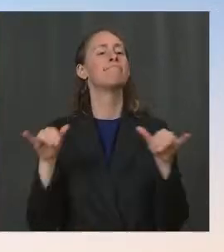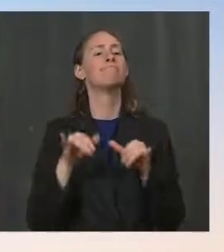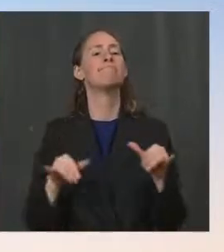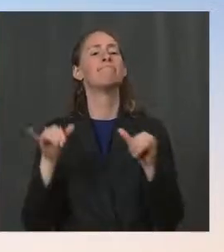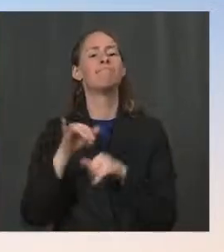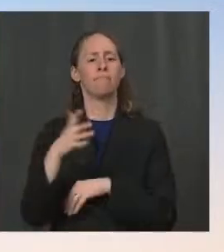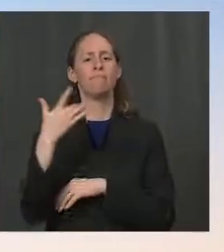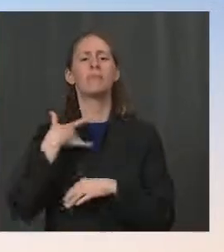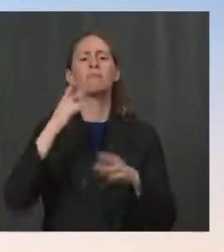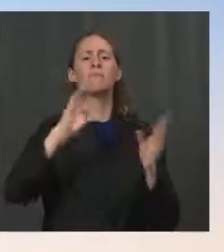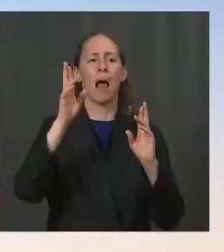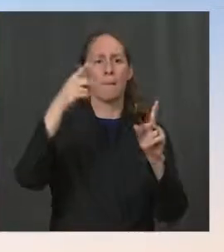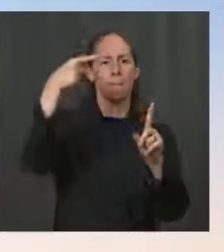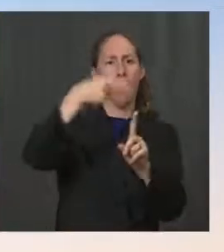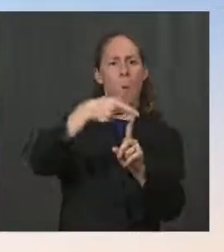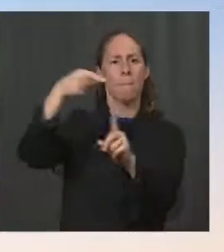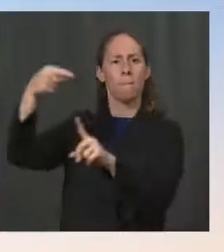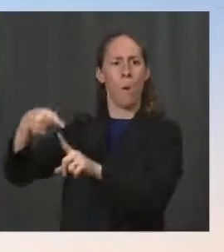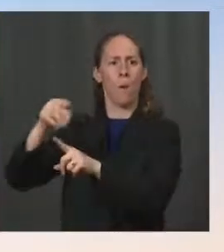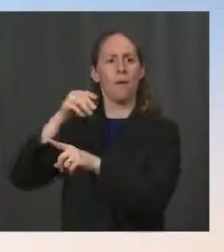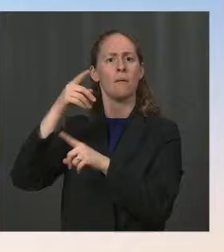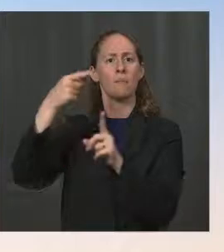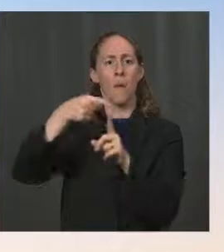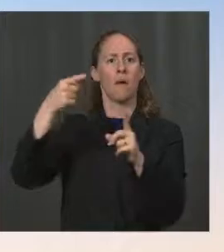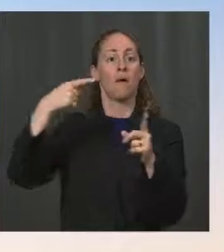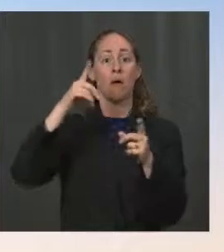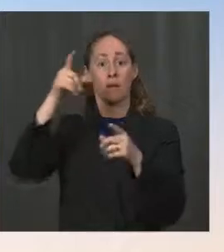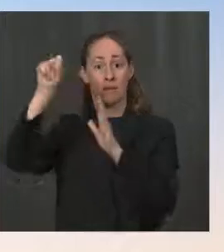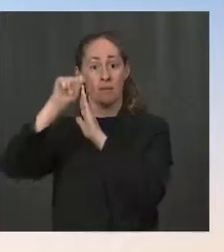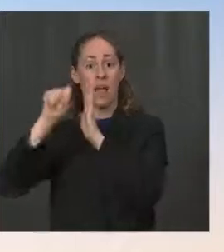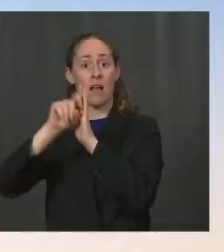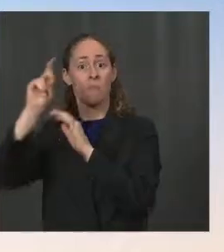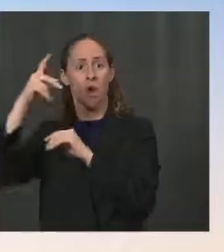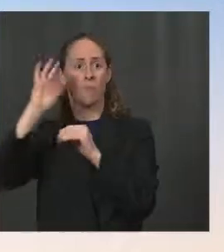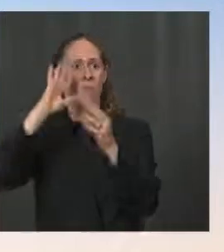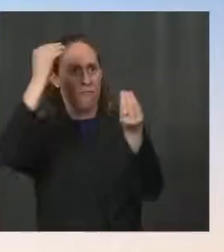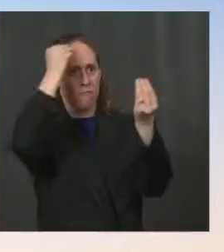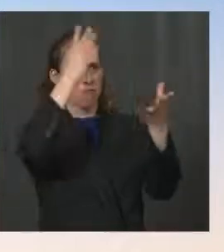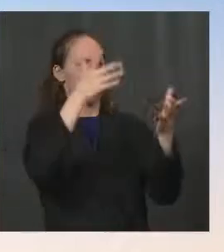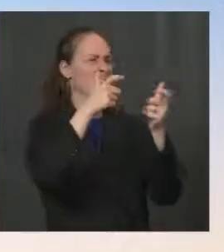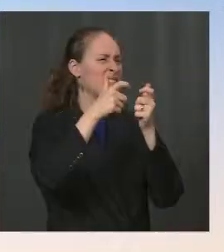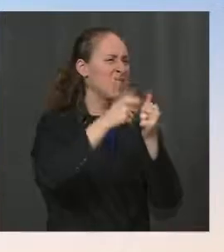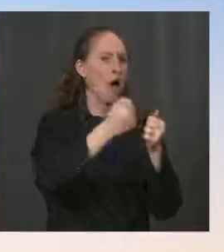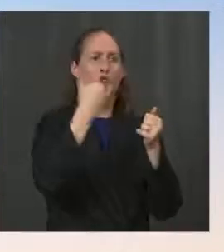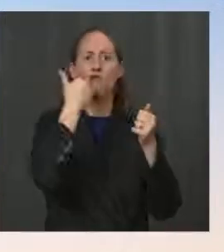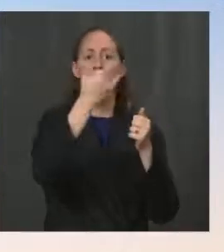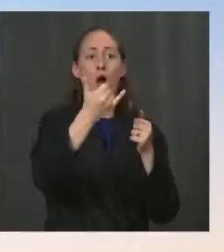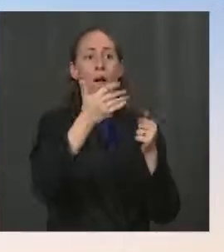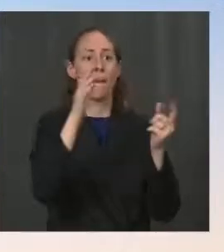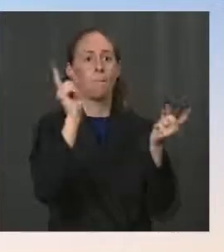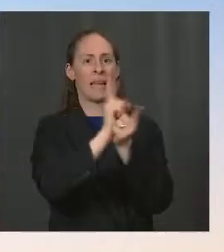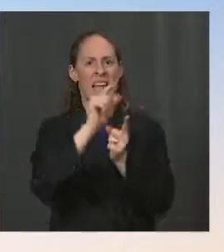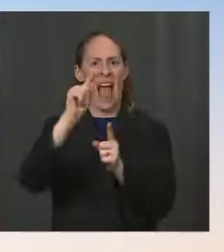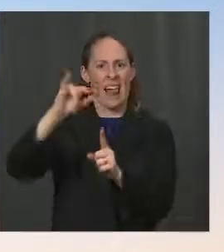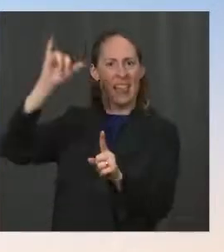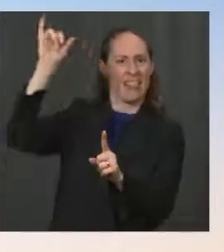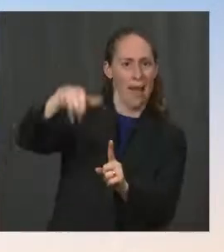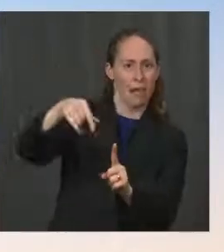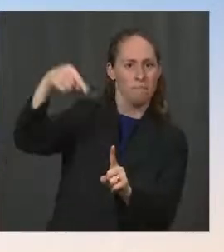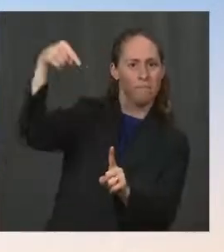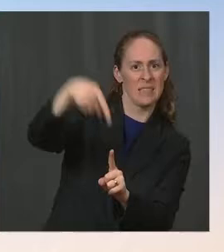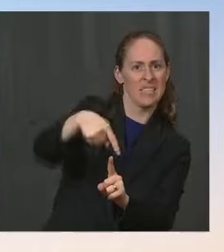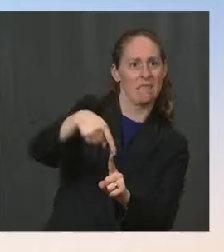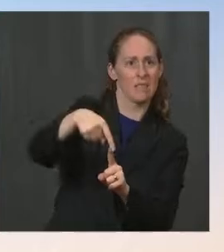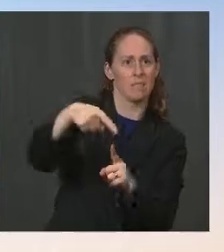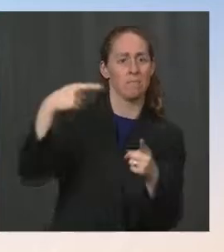The State Department would blast notifications through a variety of channels to American citizens, telling them to meet at a specific location from which